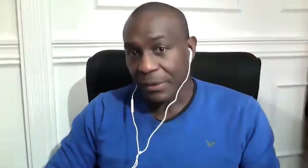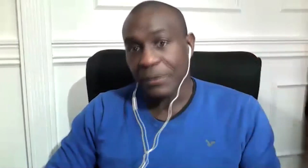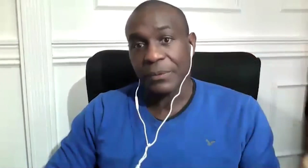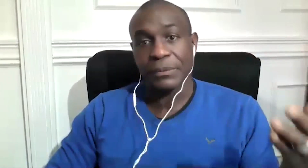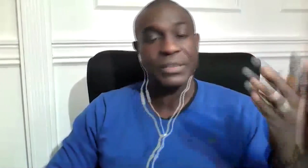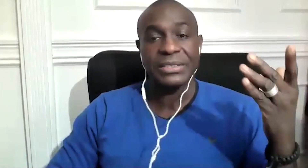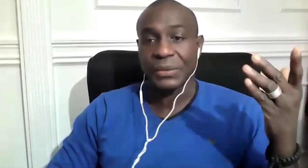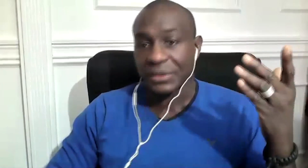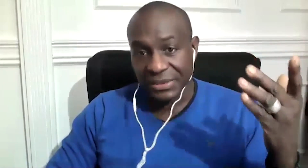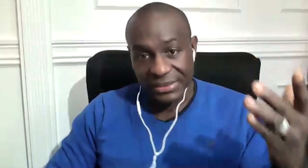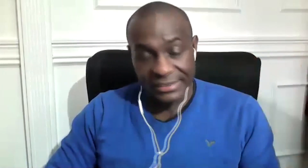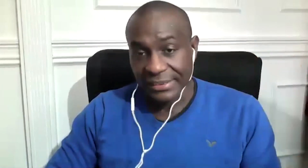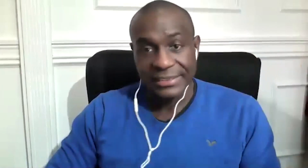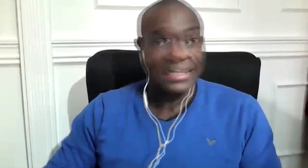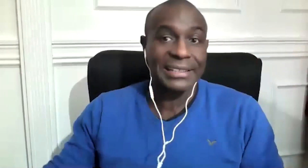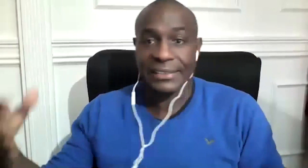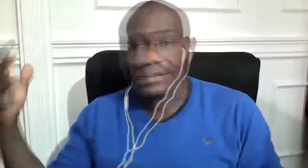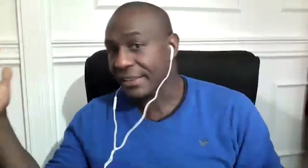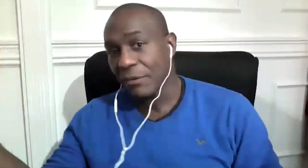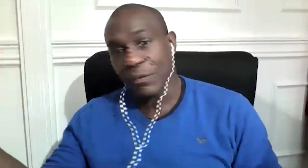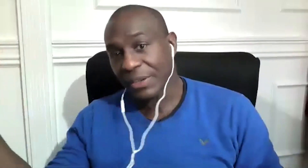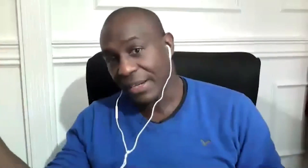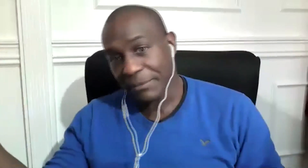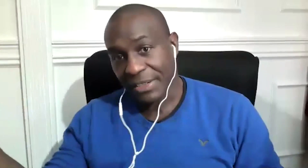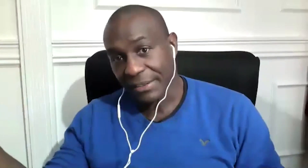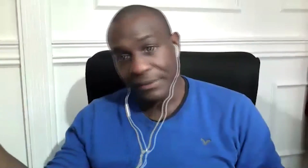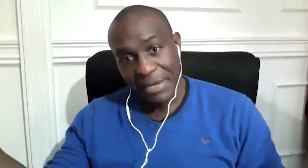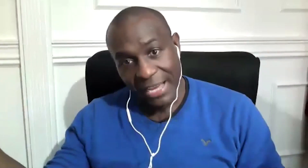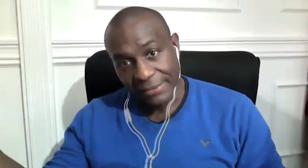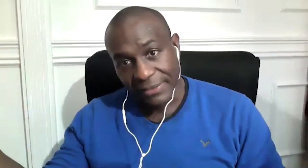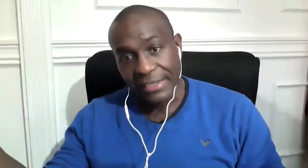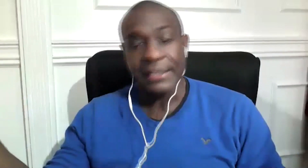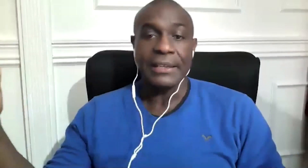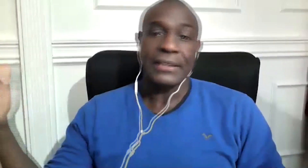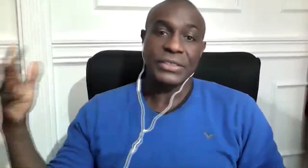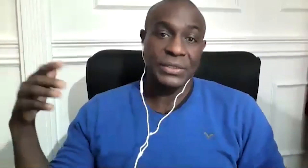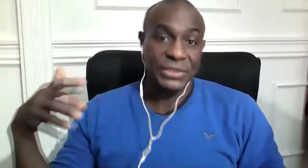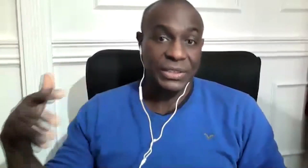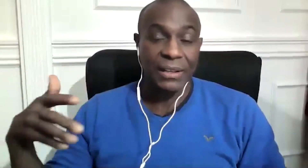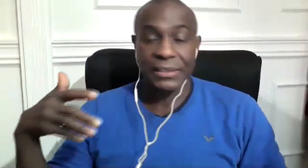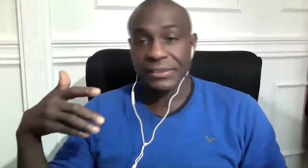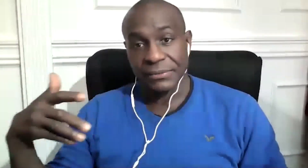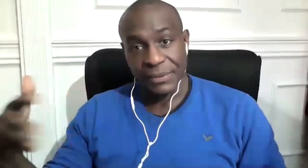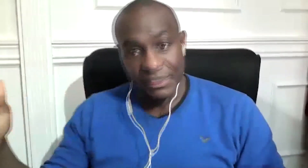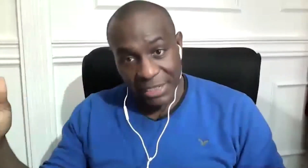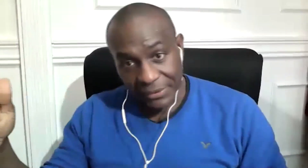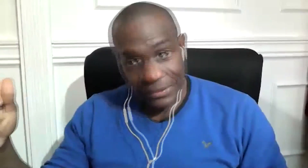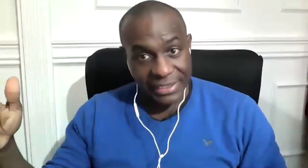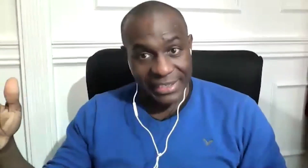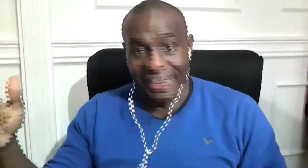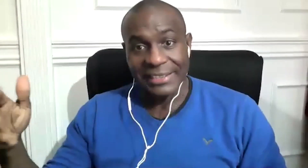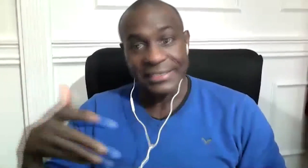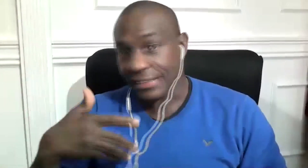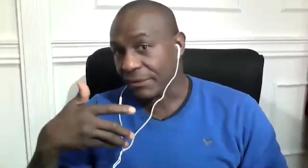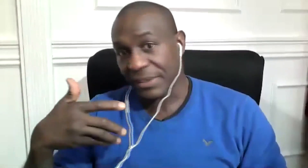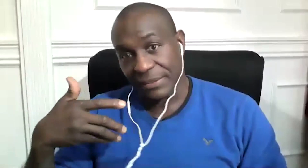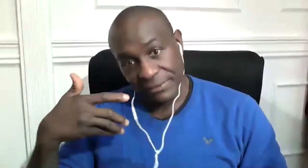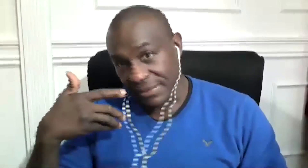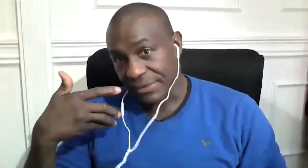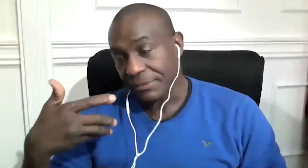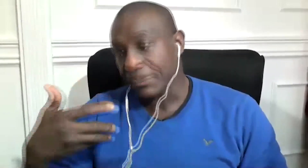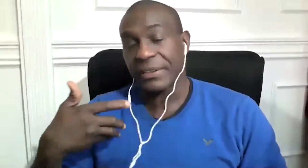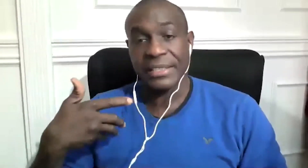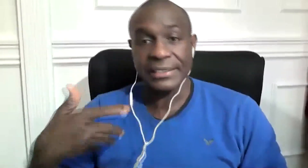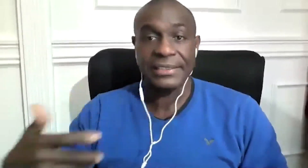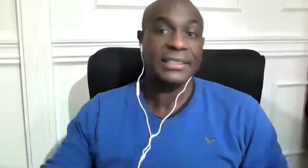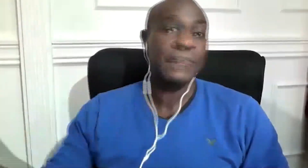infrastructure, no resources and things of that nature, they weren't able to get on the ballot, right? So you saw three minority candidates that were,